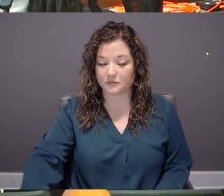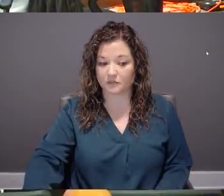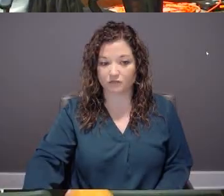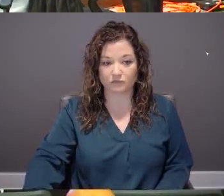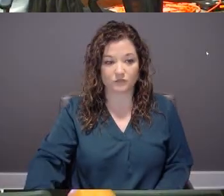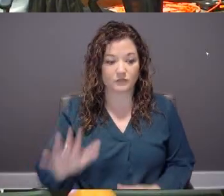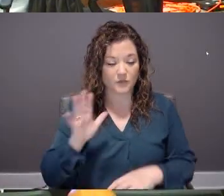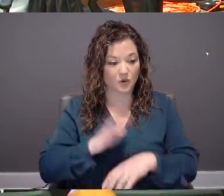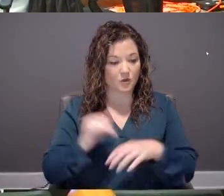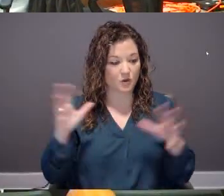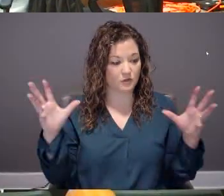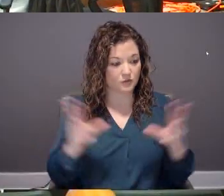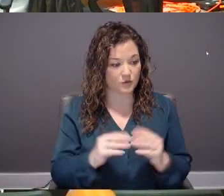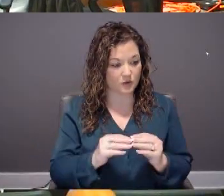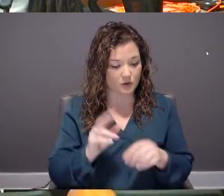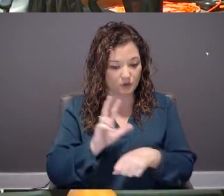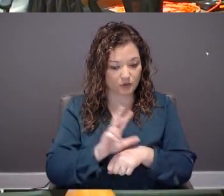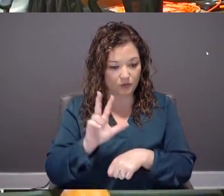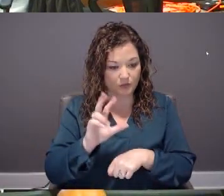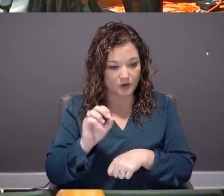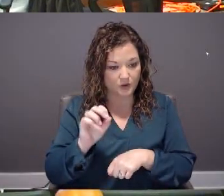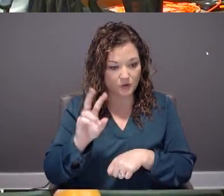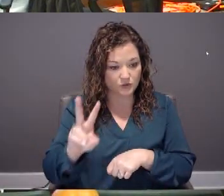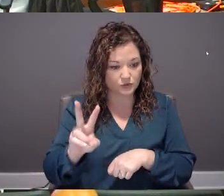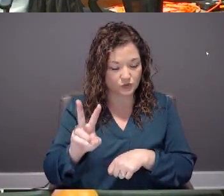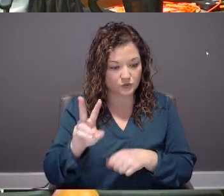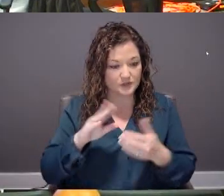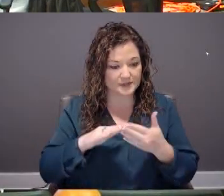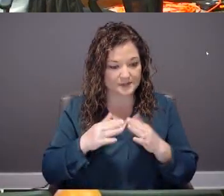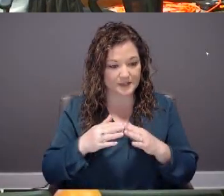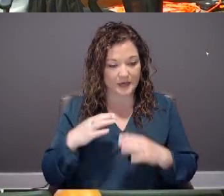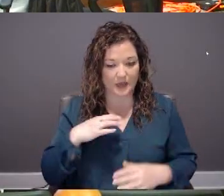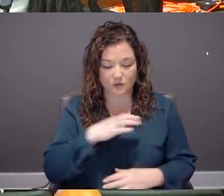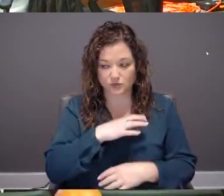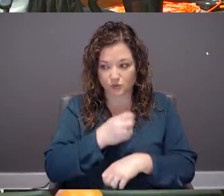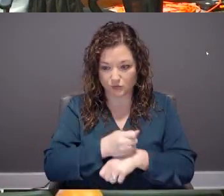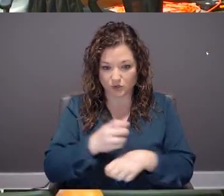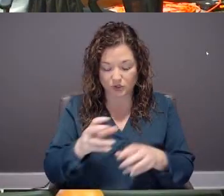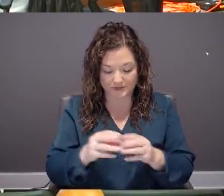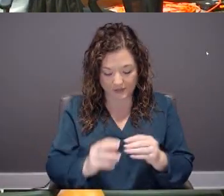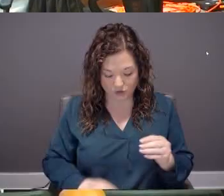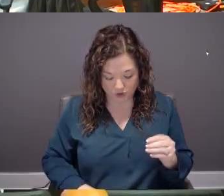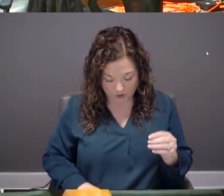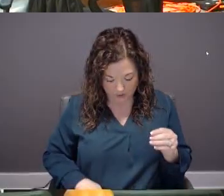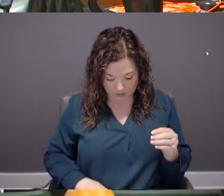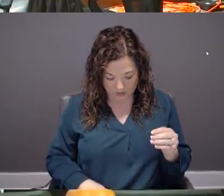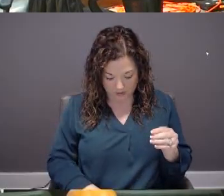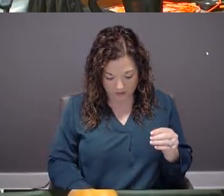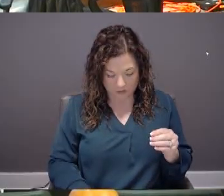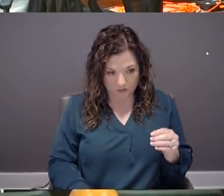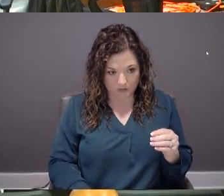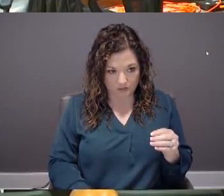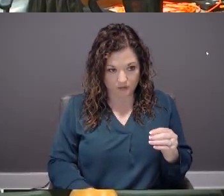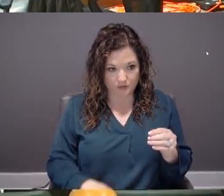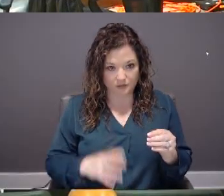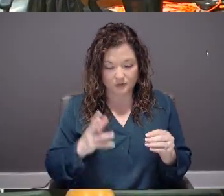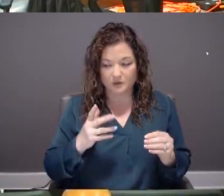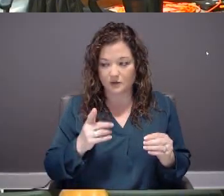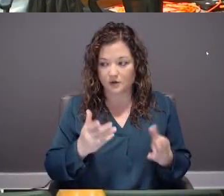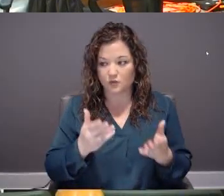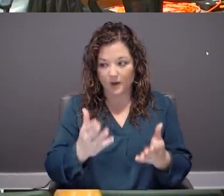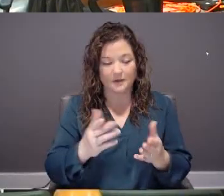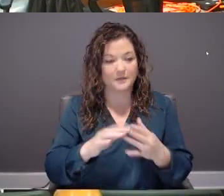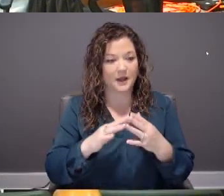p.m. City Council work session. And welcome to all those in the gallery here today at Bosque Theater at